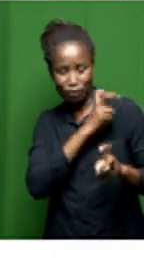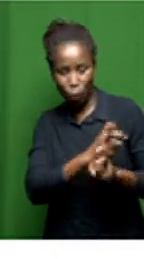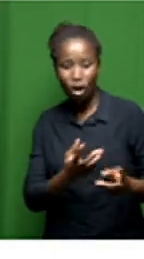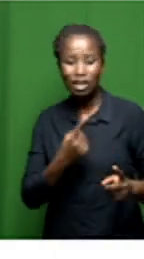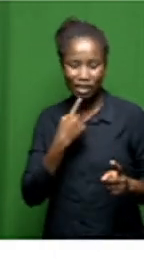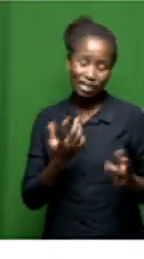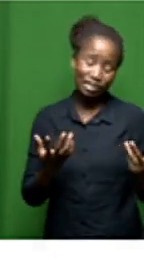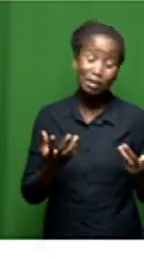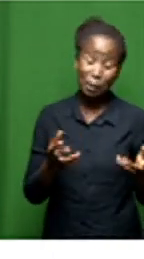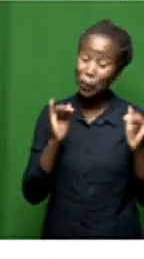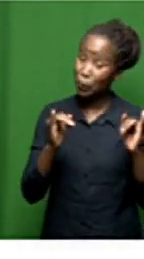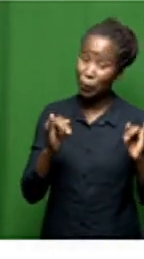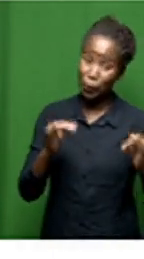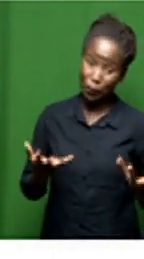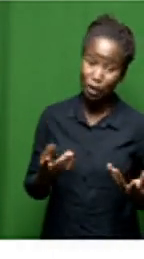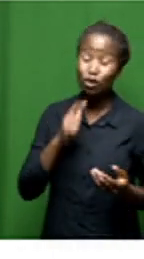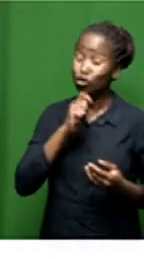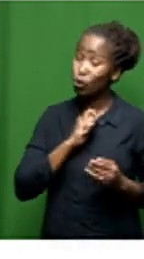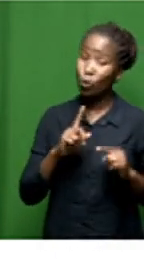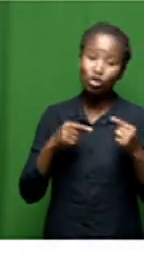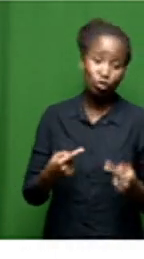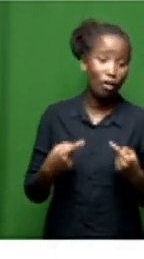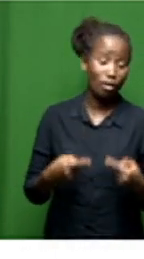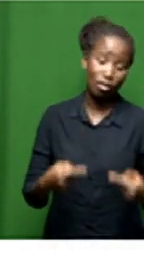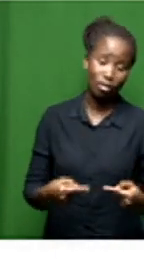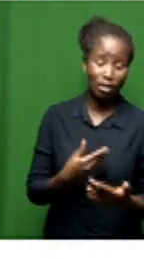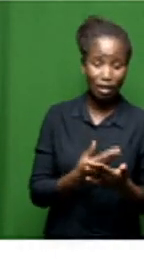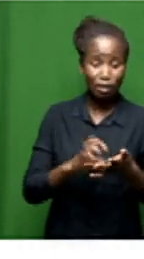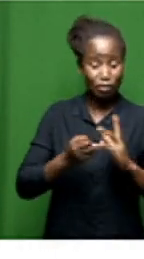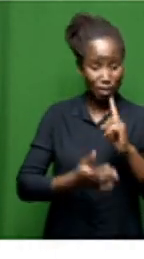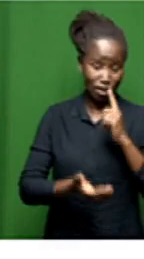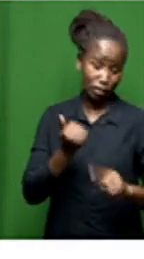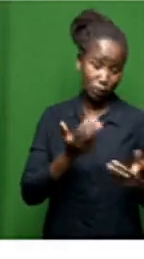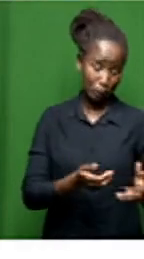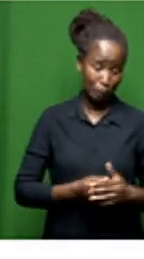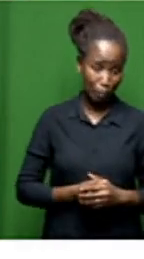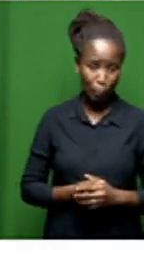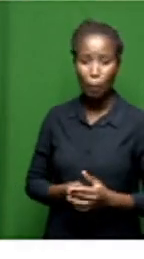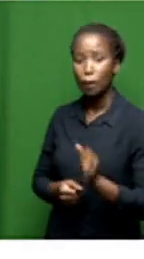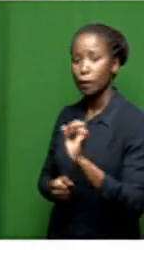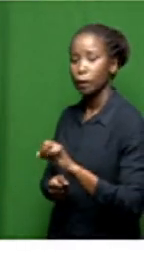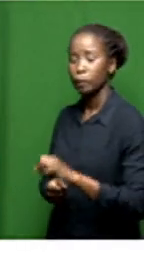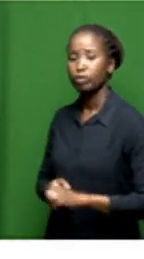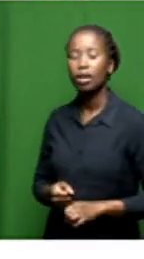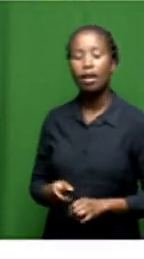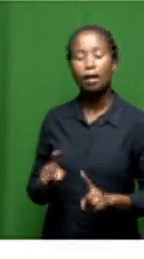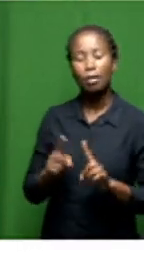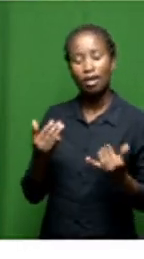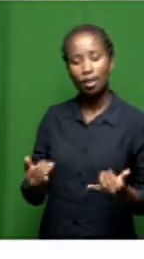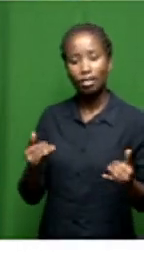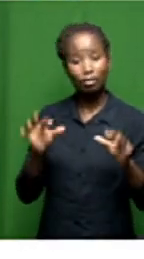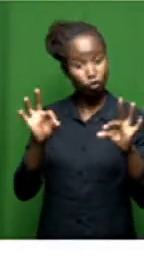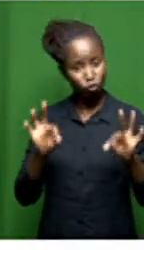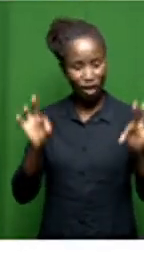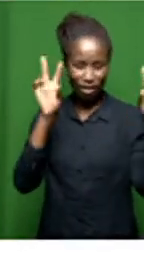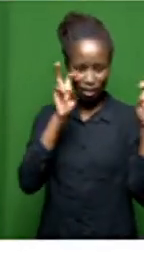just are struggling at every bit of things that we try to move in. And of course, the rights issue is coming to the